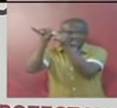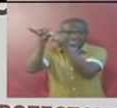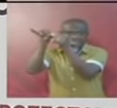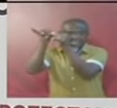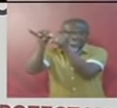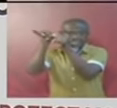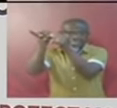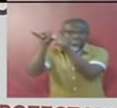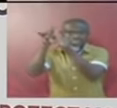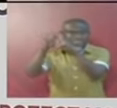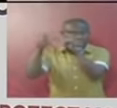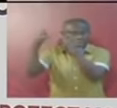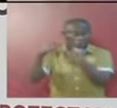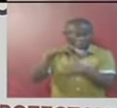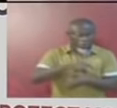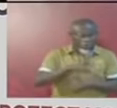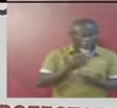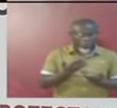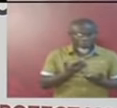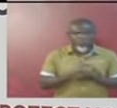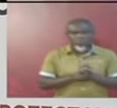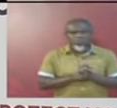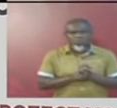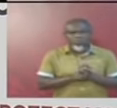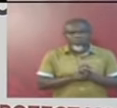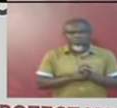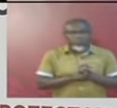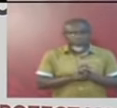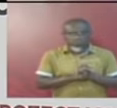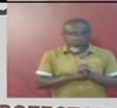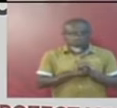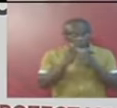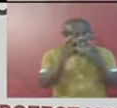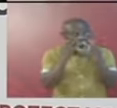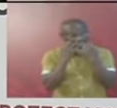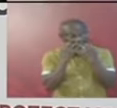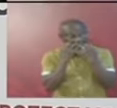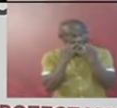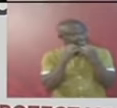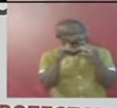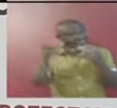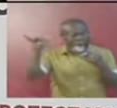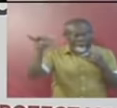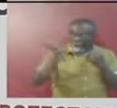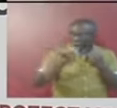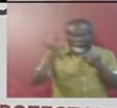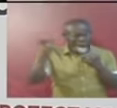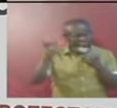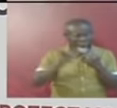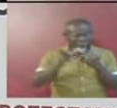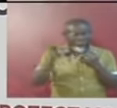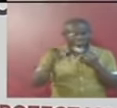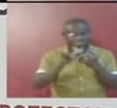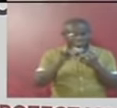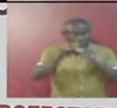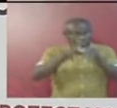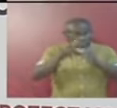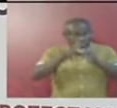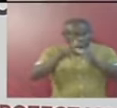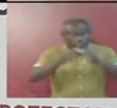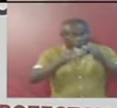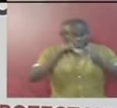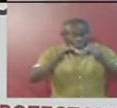same regardless of what the cause of the anxiety is. So that if that anxiety is at a level where you really, really